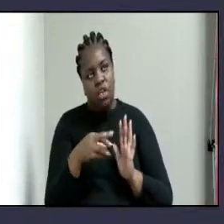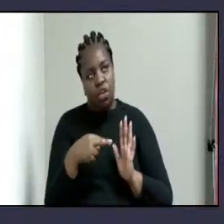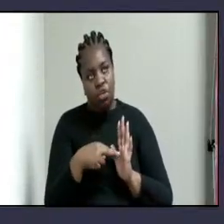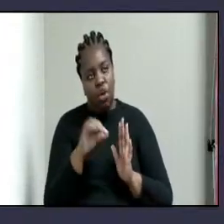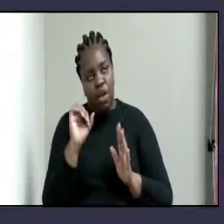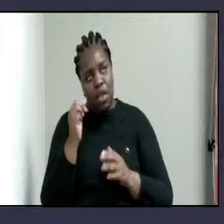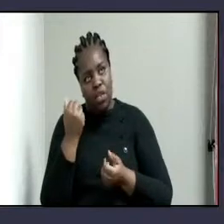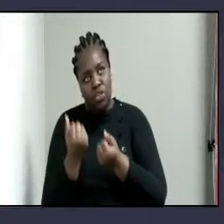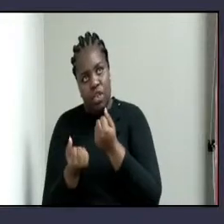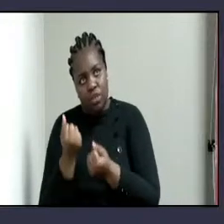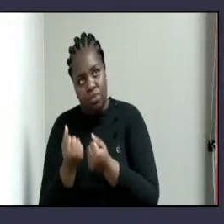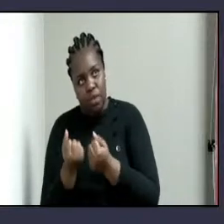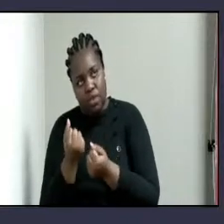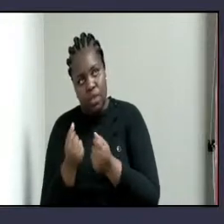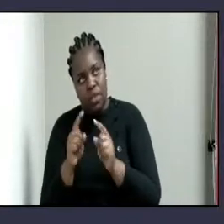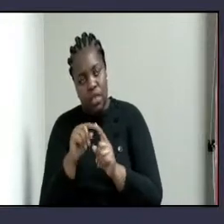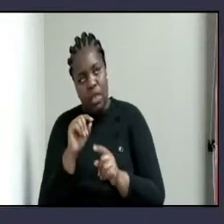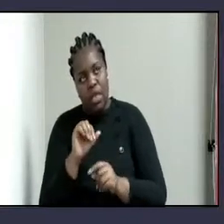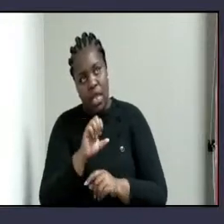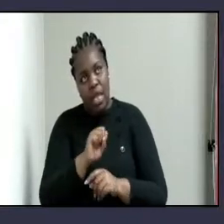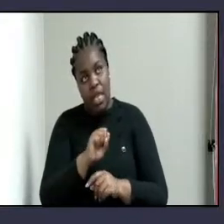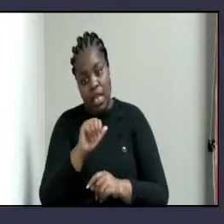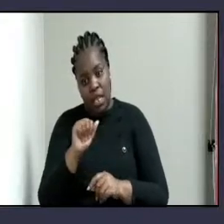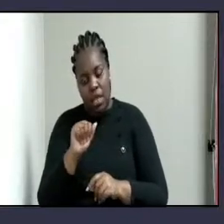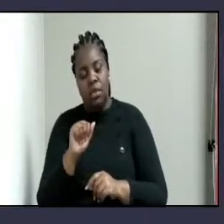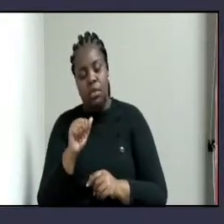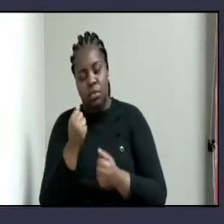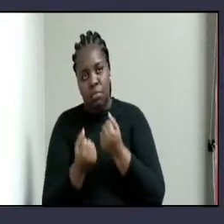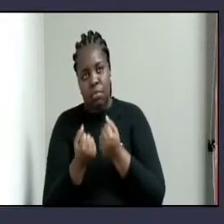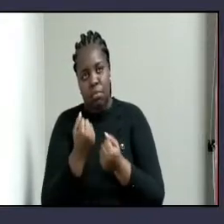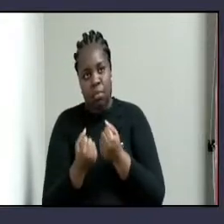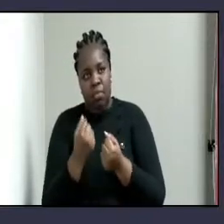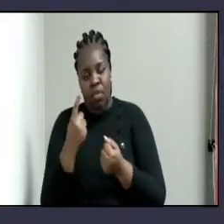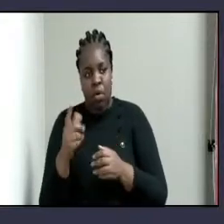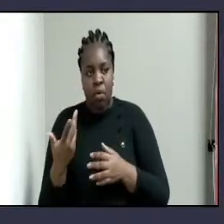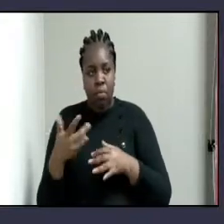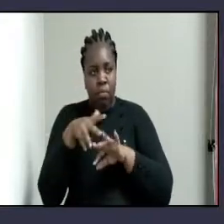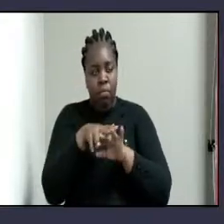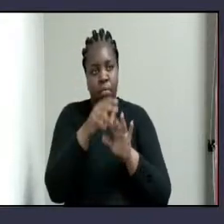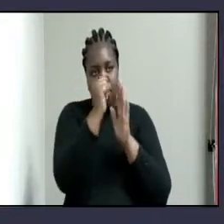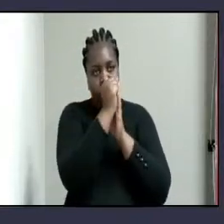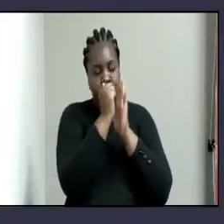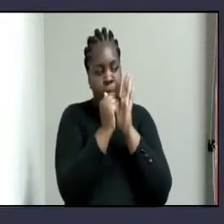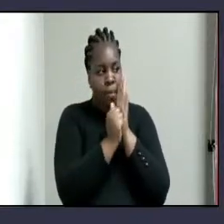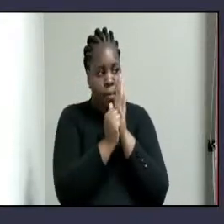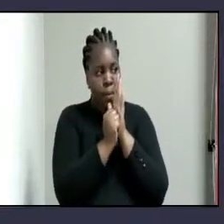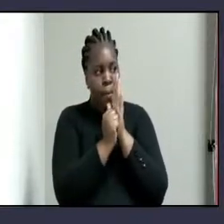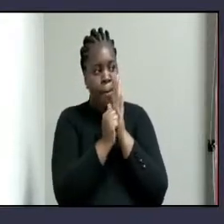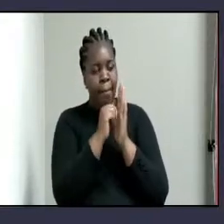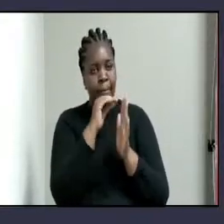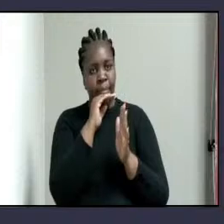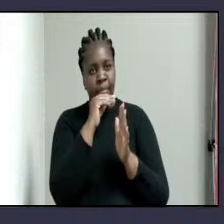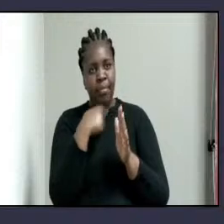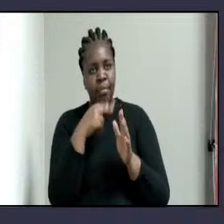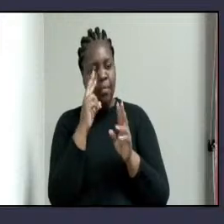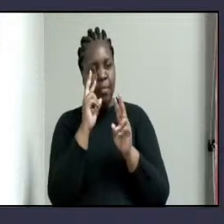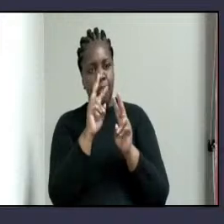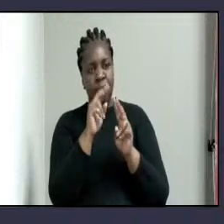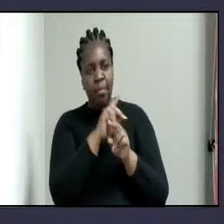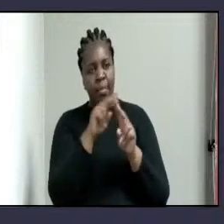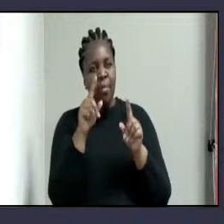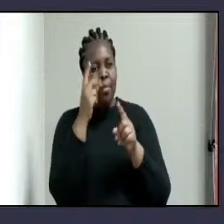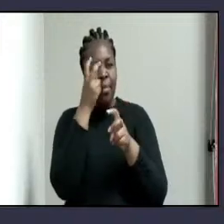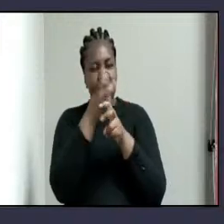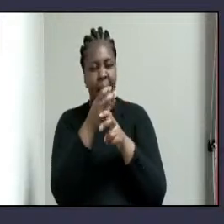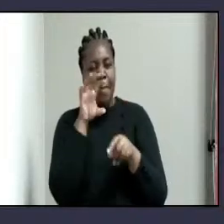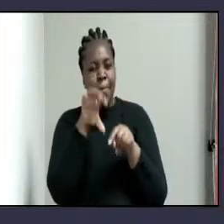Court judgments and the SCA judgments in terms of their transformation agenda and the realization of socioeconomic rights. But it was